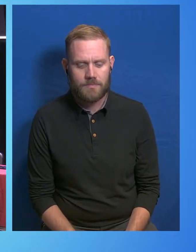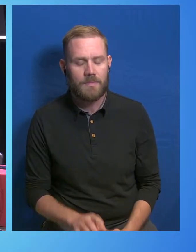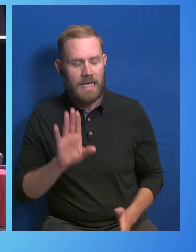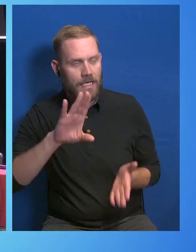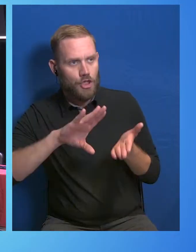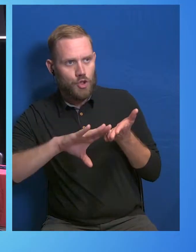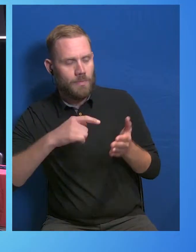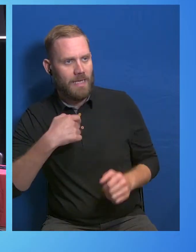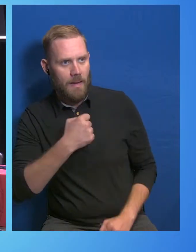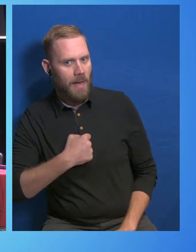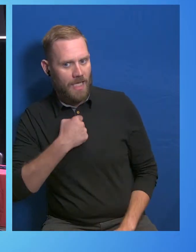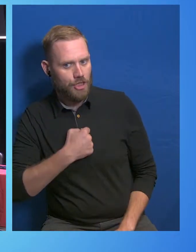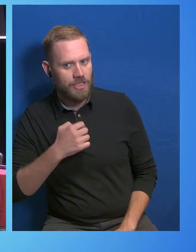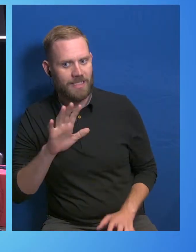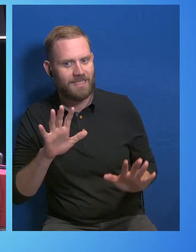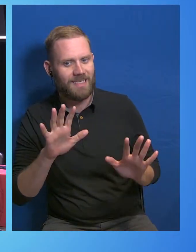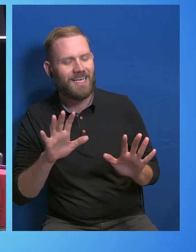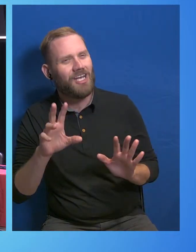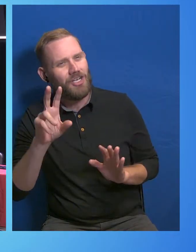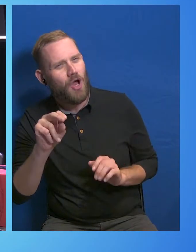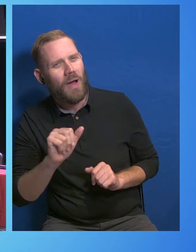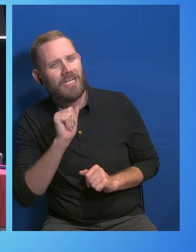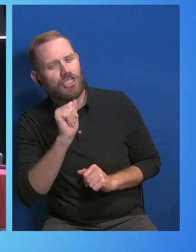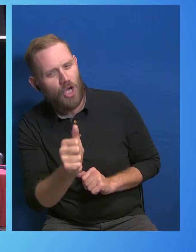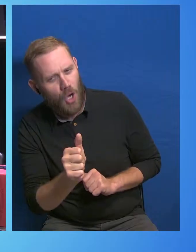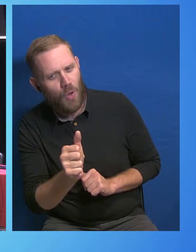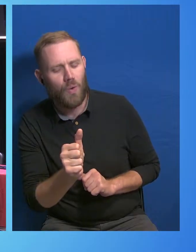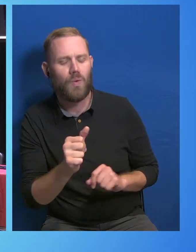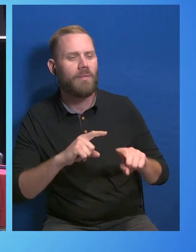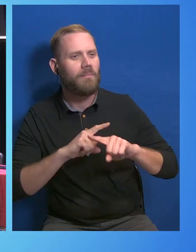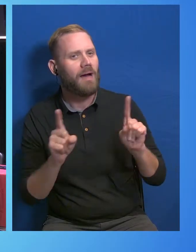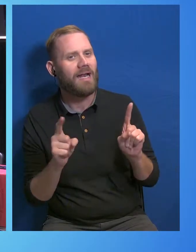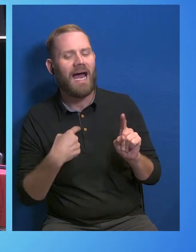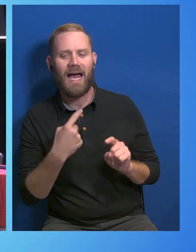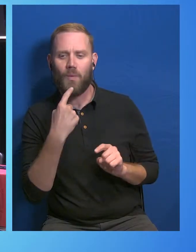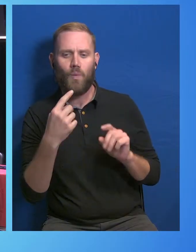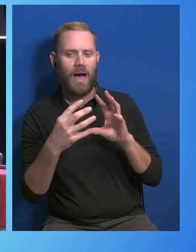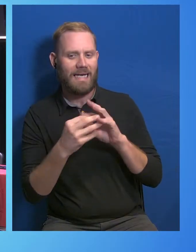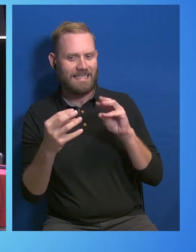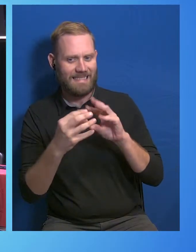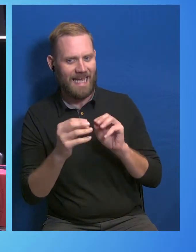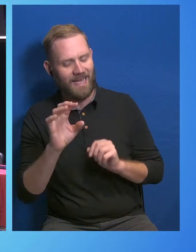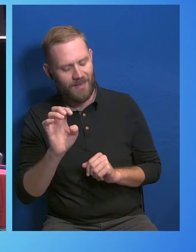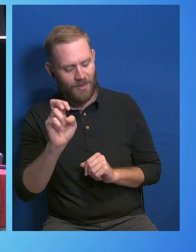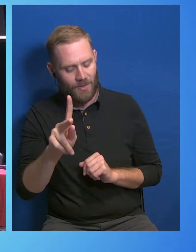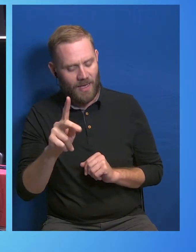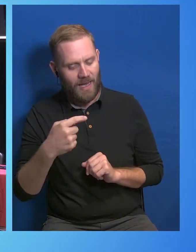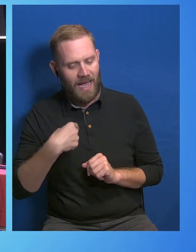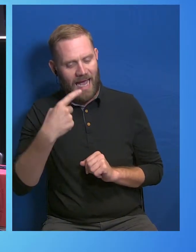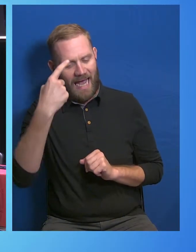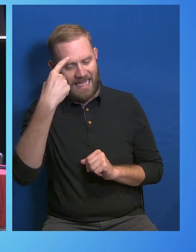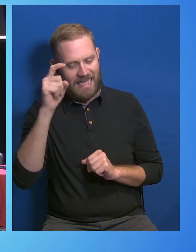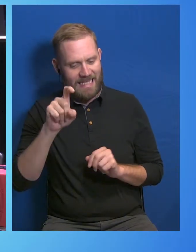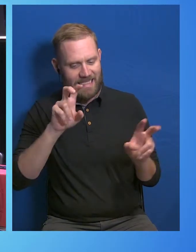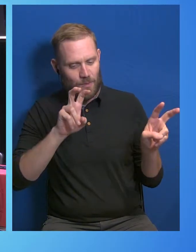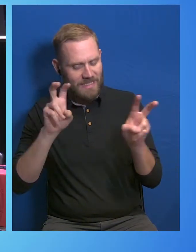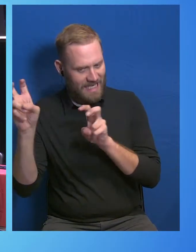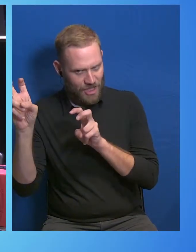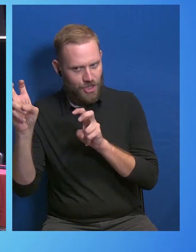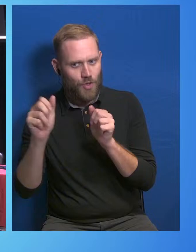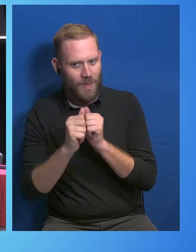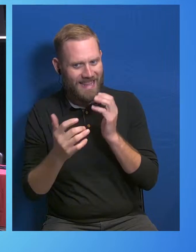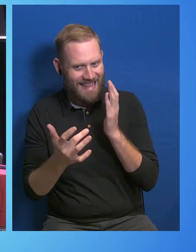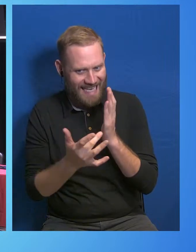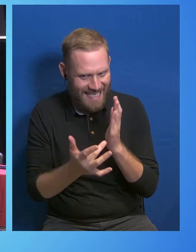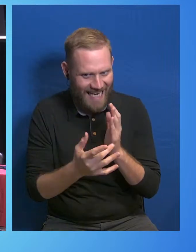Excuse me, apologies. No, I don't. I just wanted to say that, okay, and I think this was an issue with the